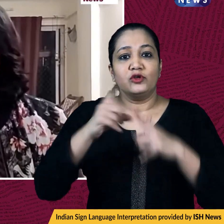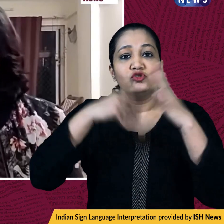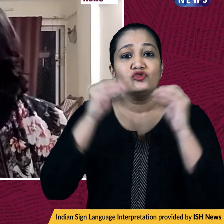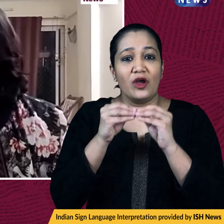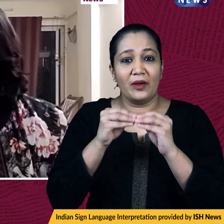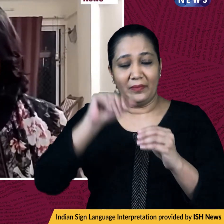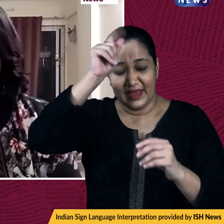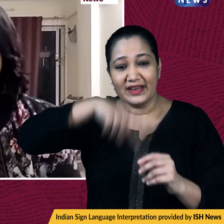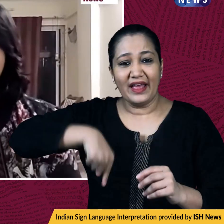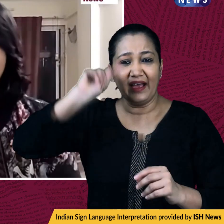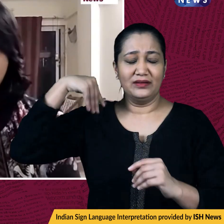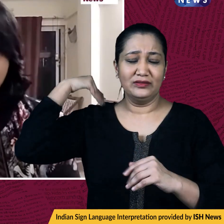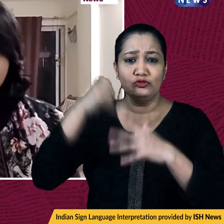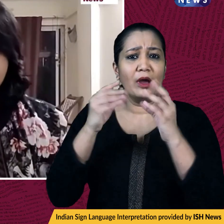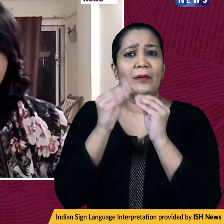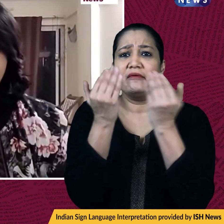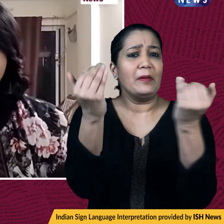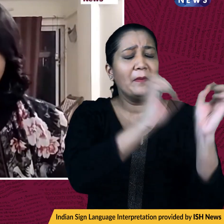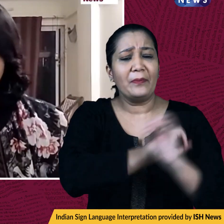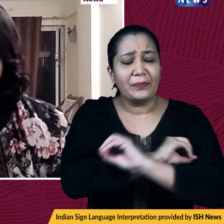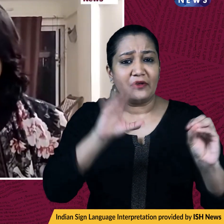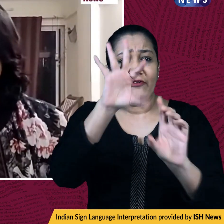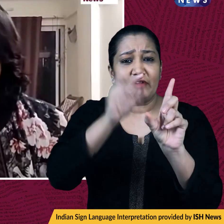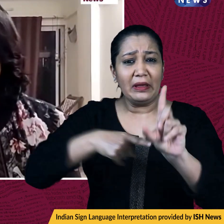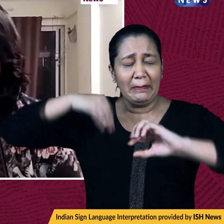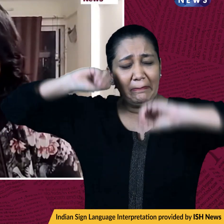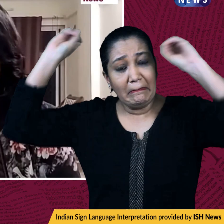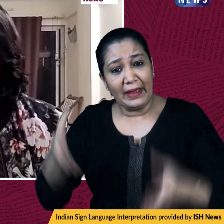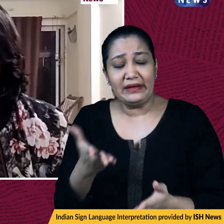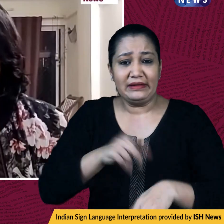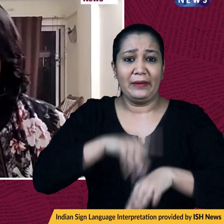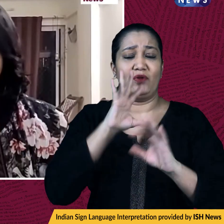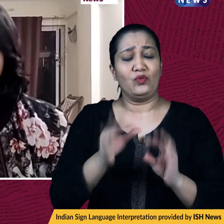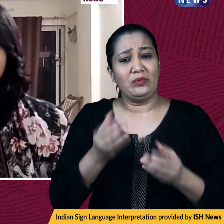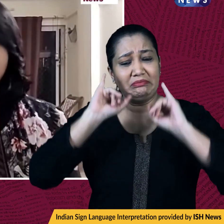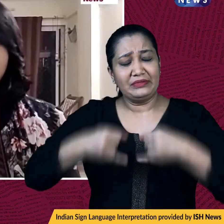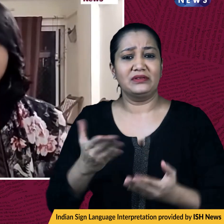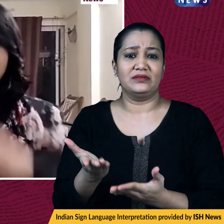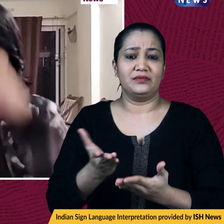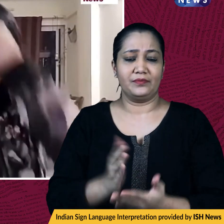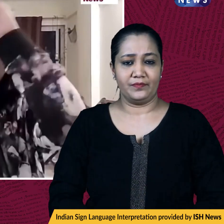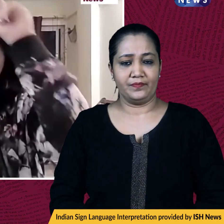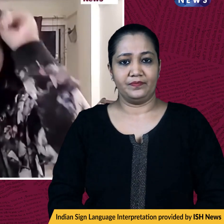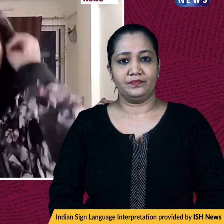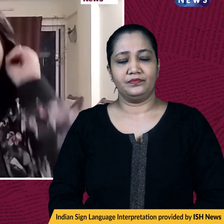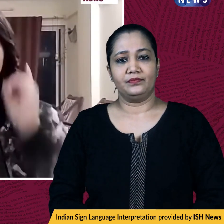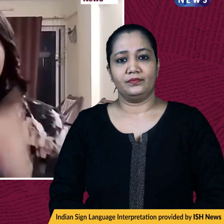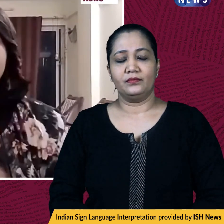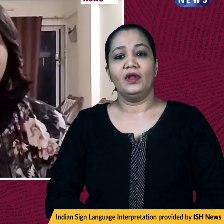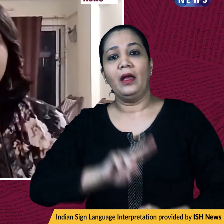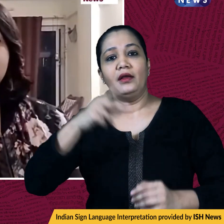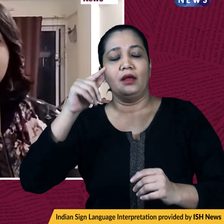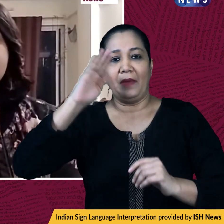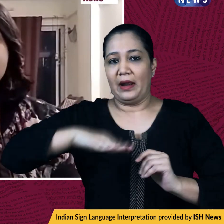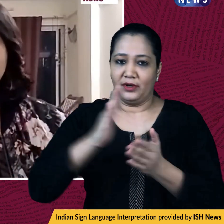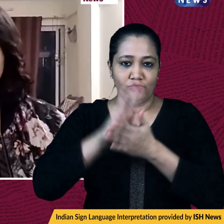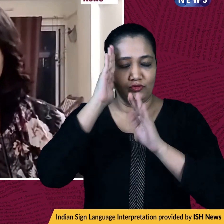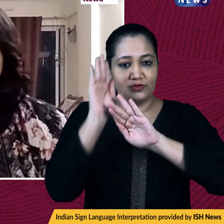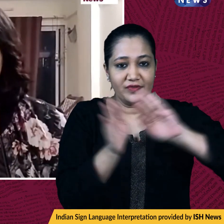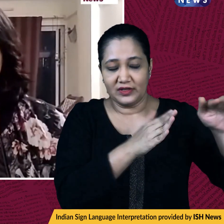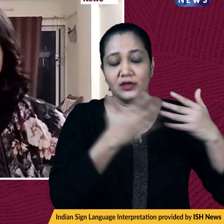unemployment in the country is the worst in 50 years. Moving away from news from the parliament